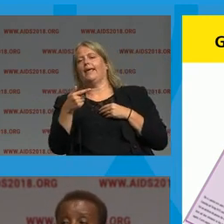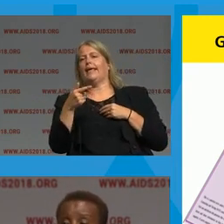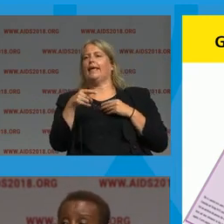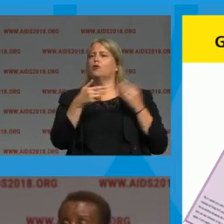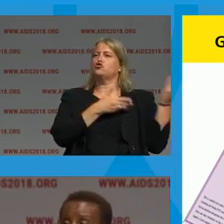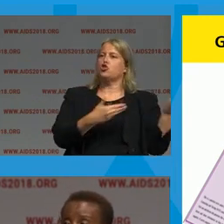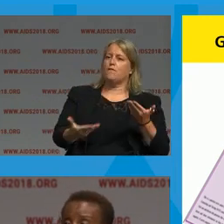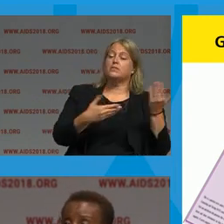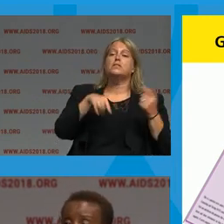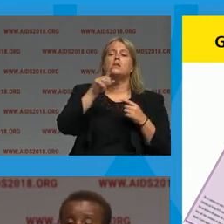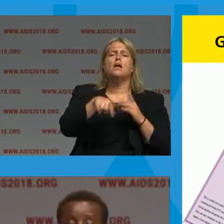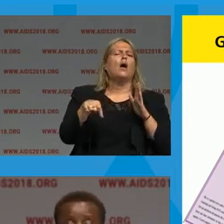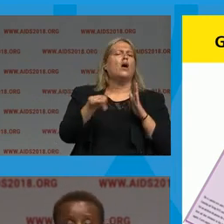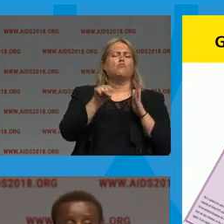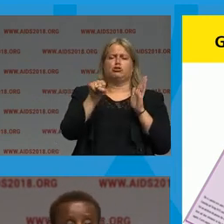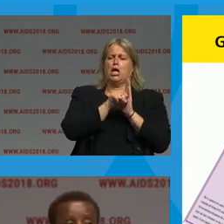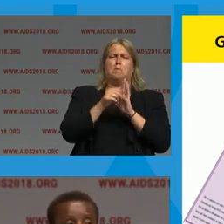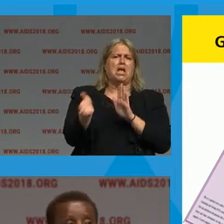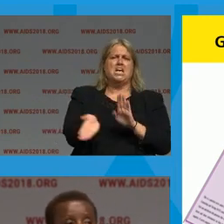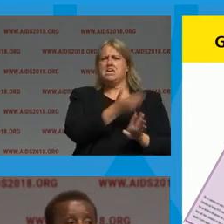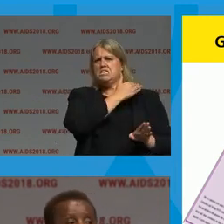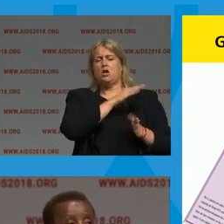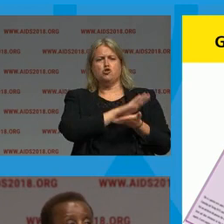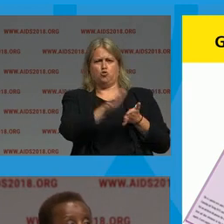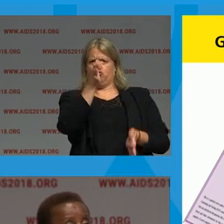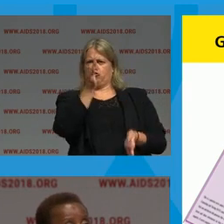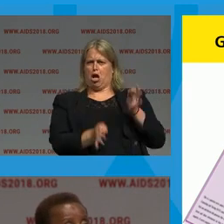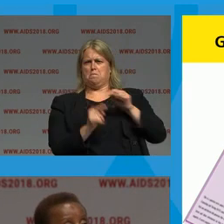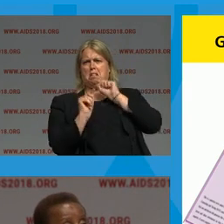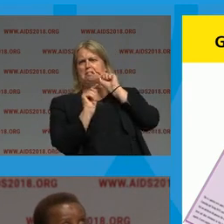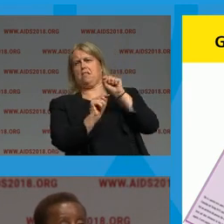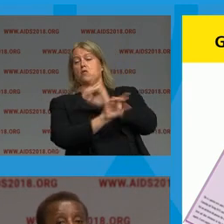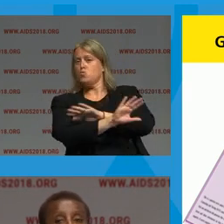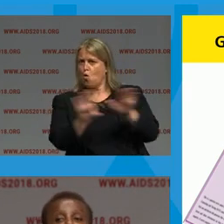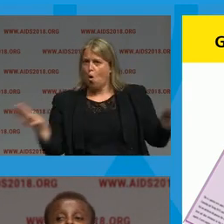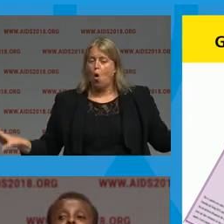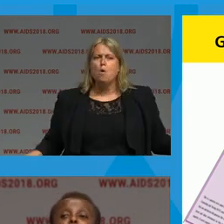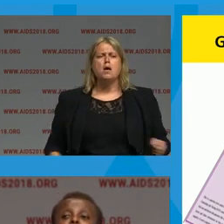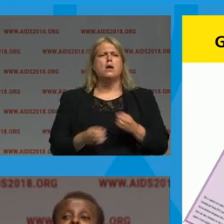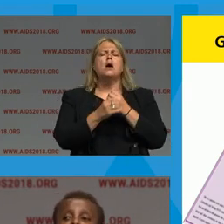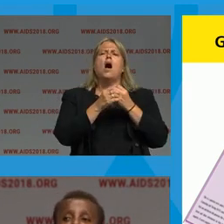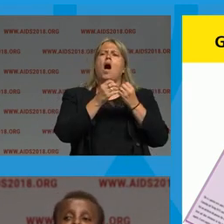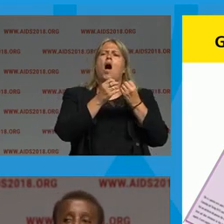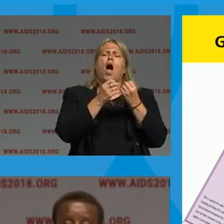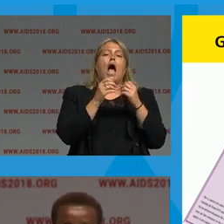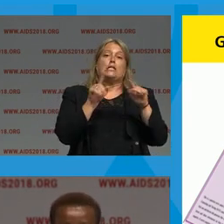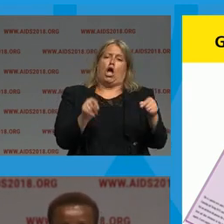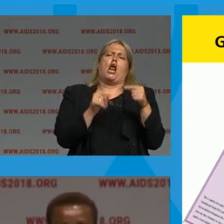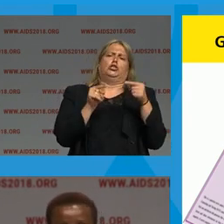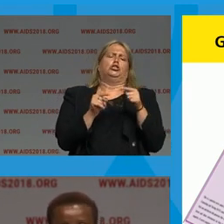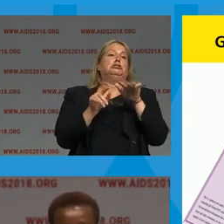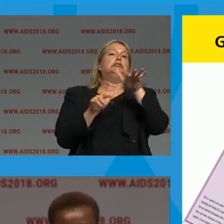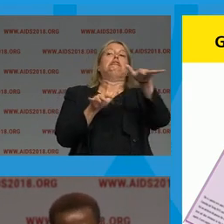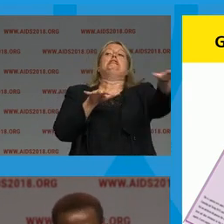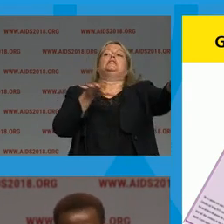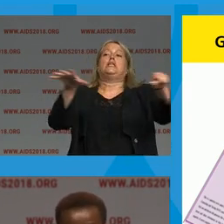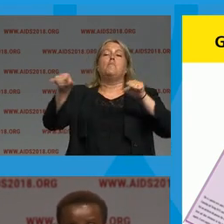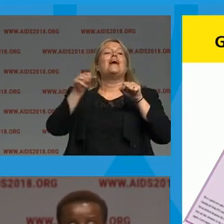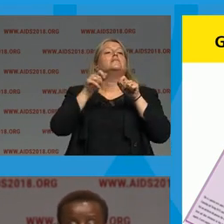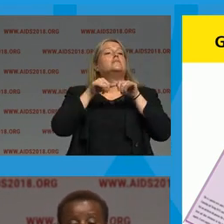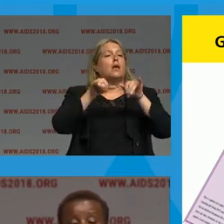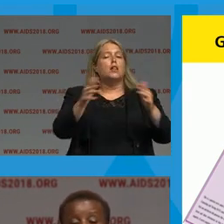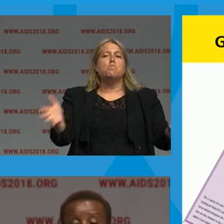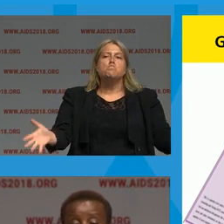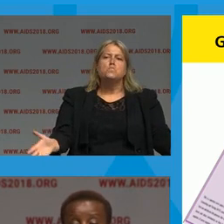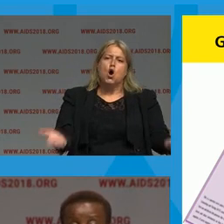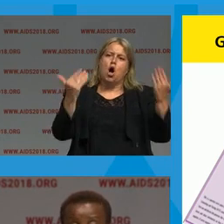and non-judgmental. Many of them there were still challenges, but there was a significant uptake of treatment and